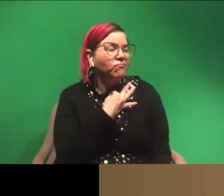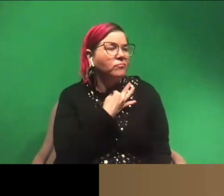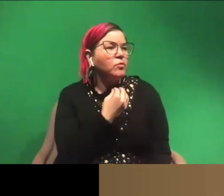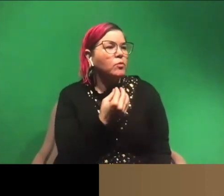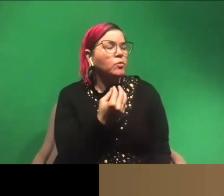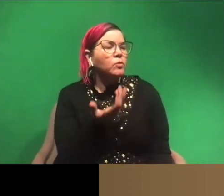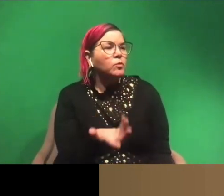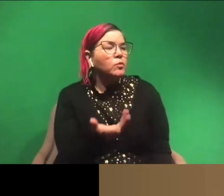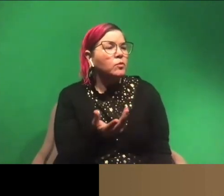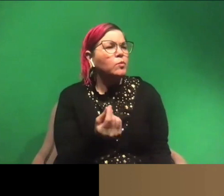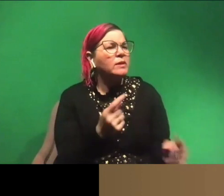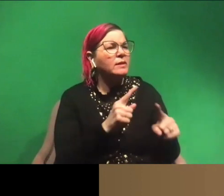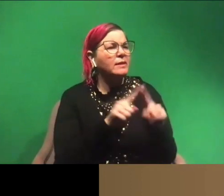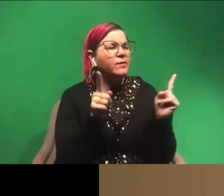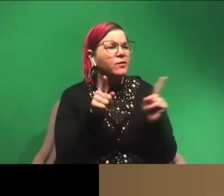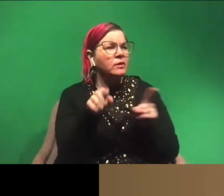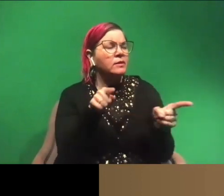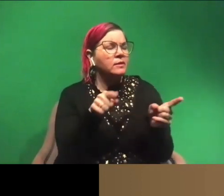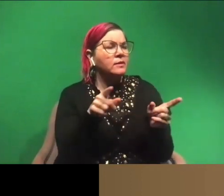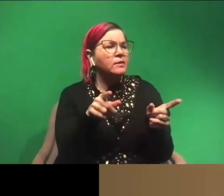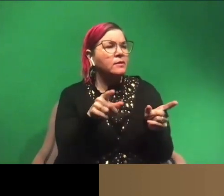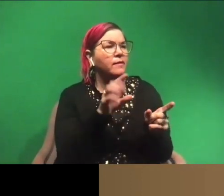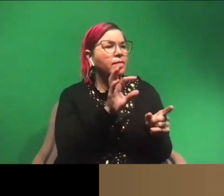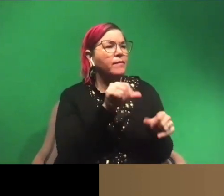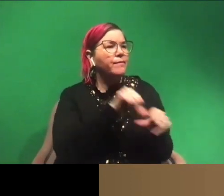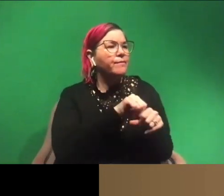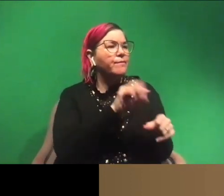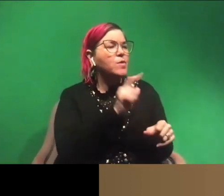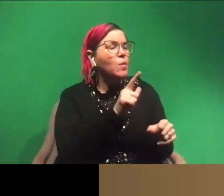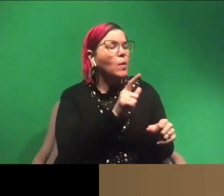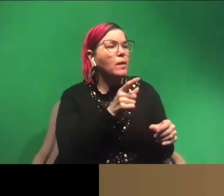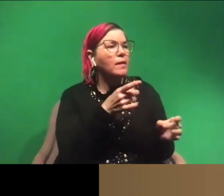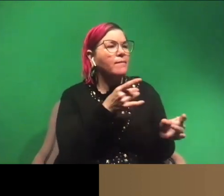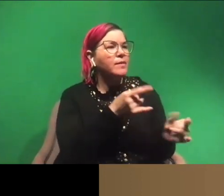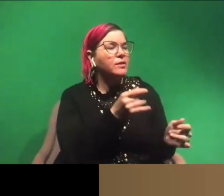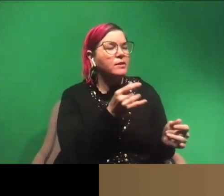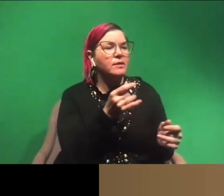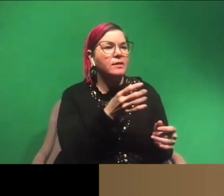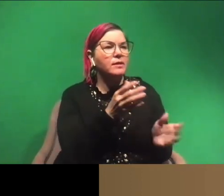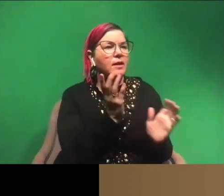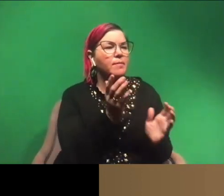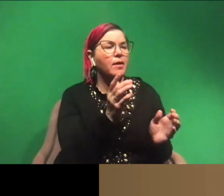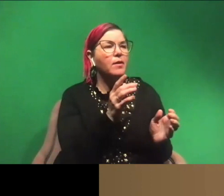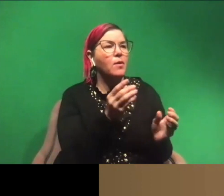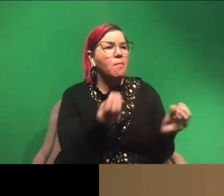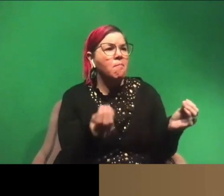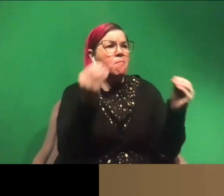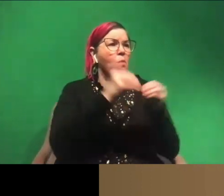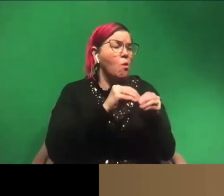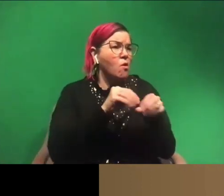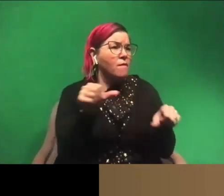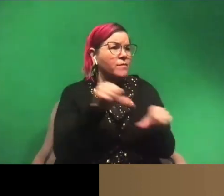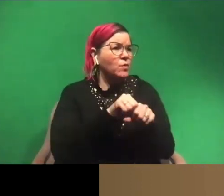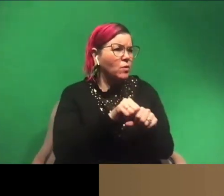be the difference in like fuel efficiency of that? Would that be like way more